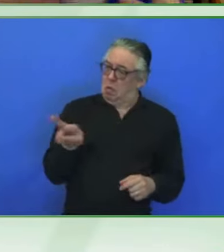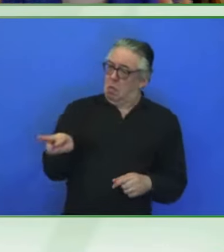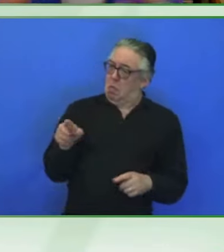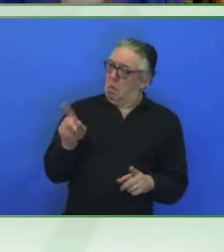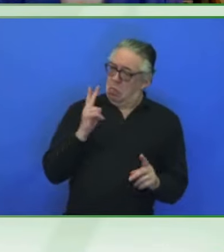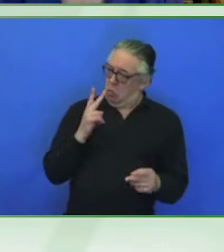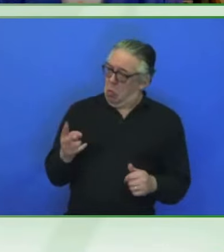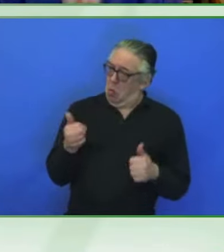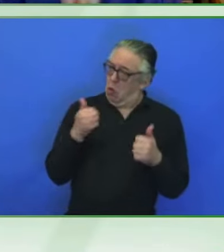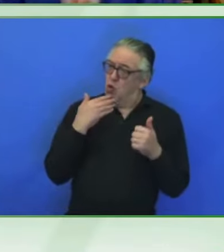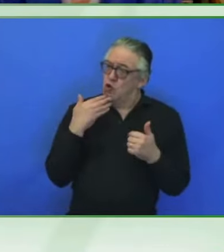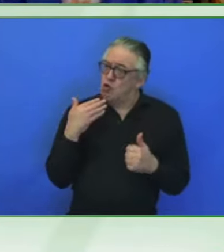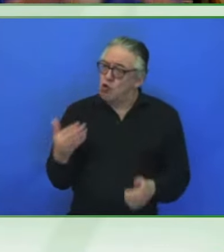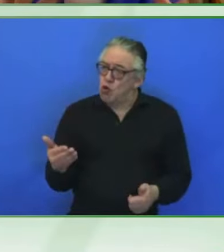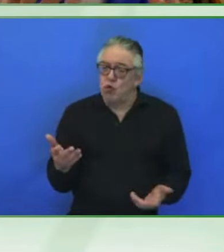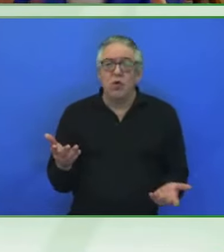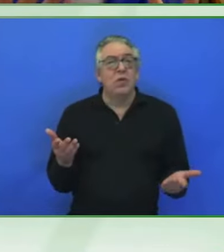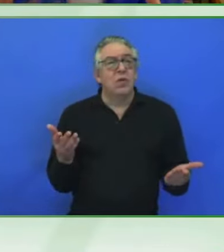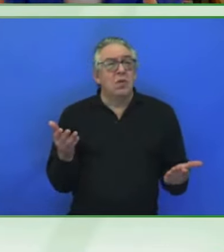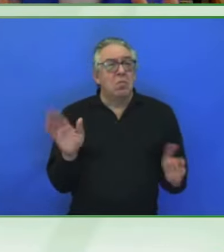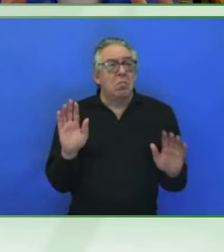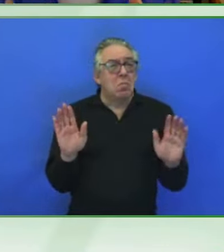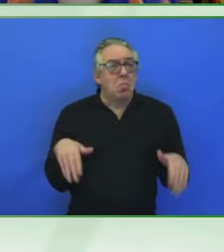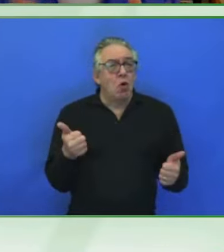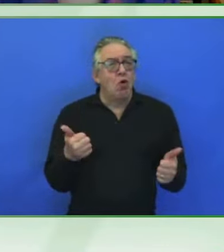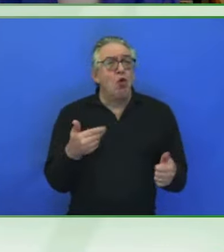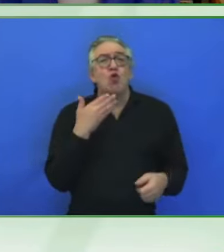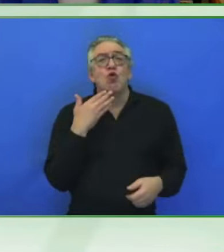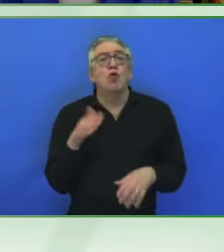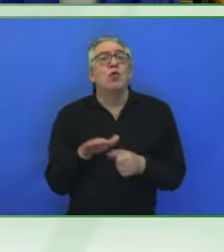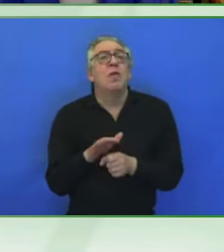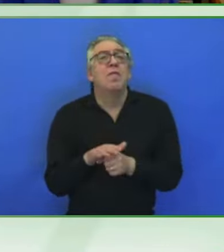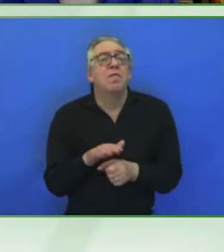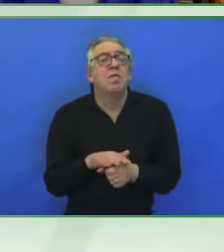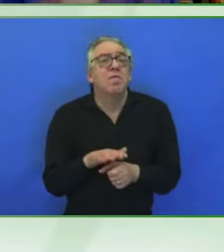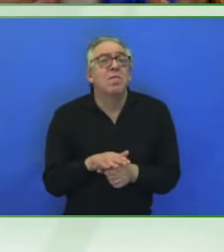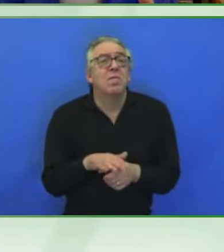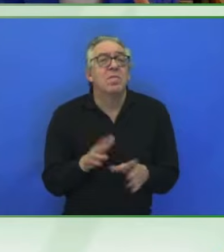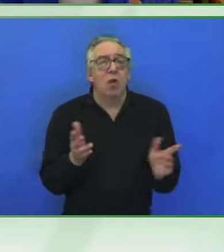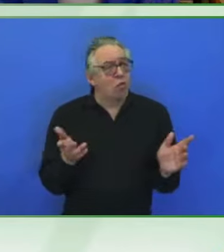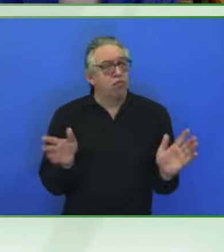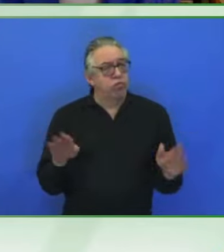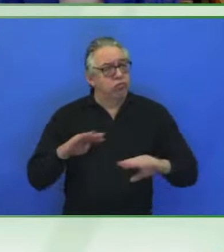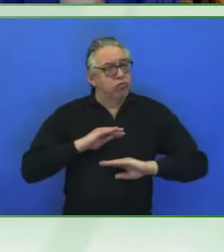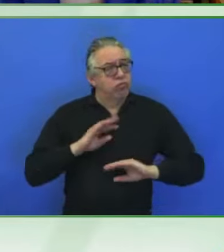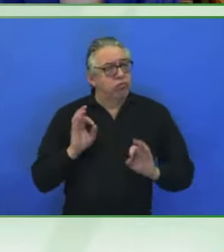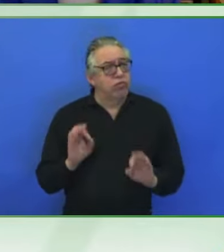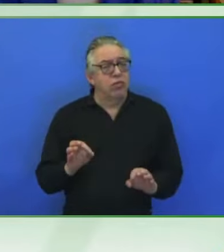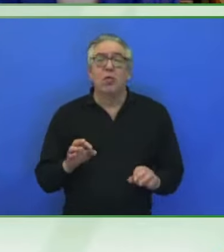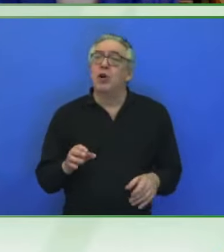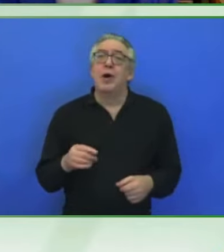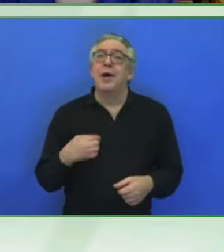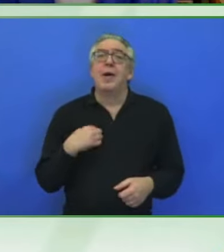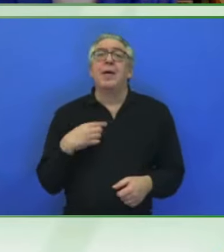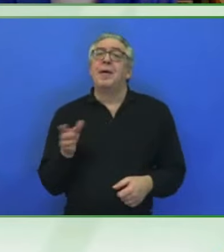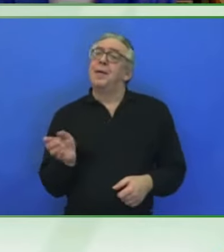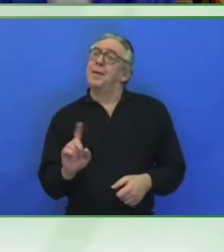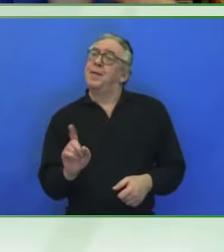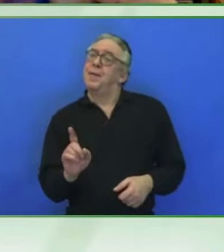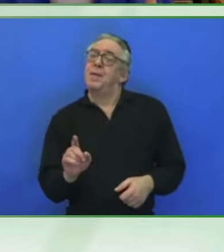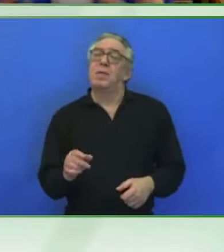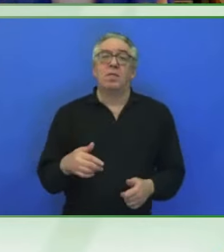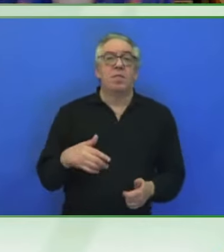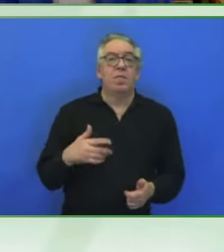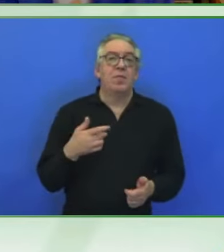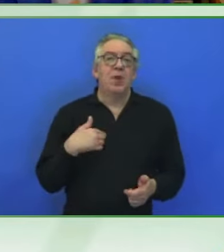realistic and go, they can't sort some things out. They just have to try and mitigate things the best way they can.